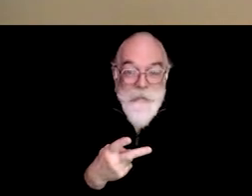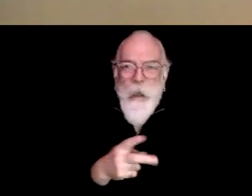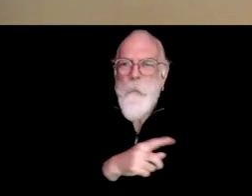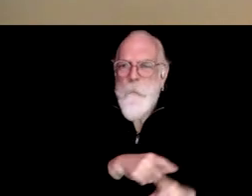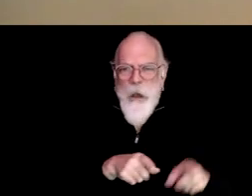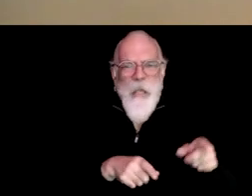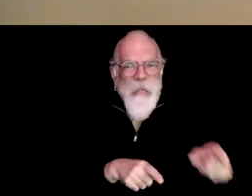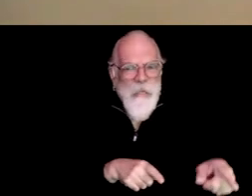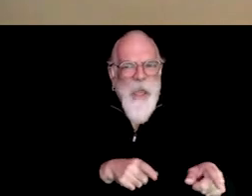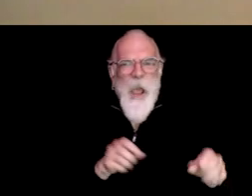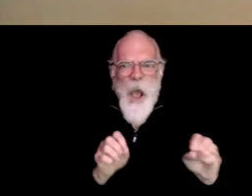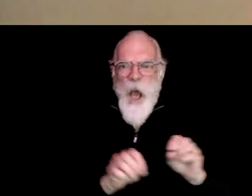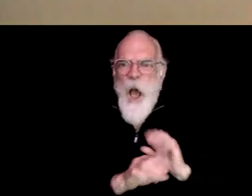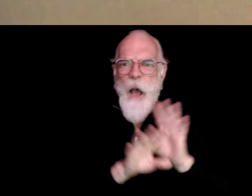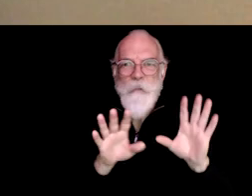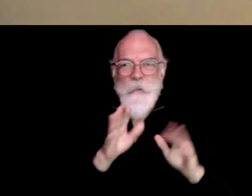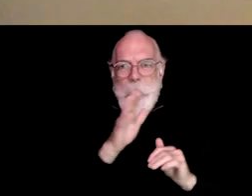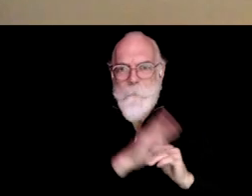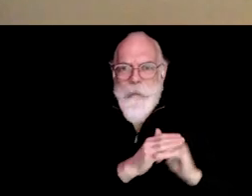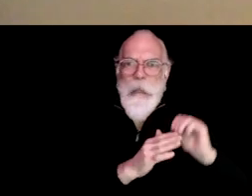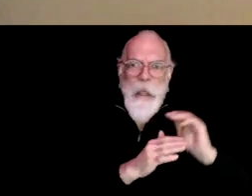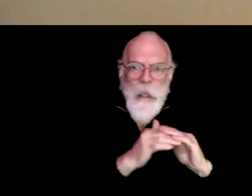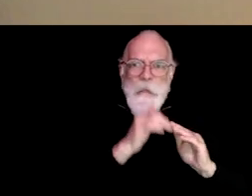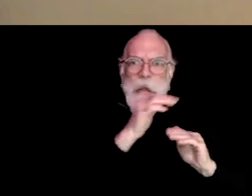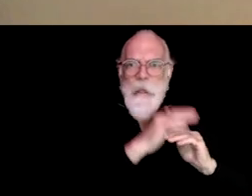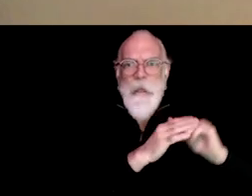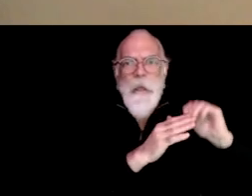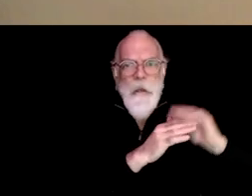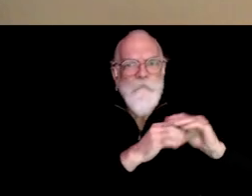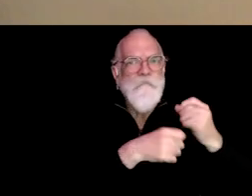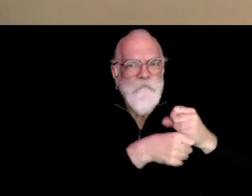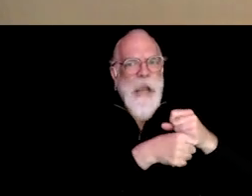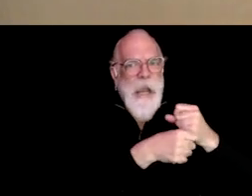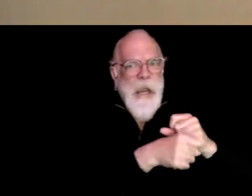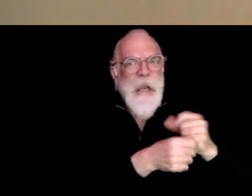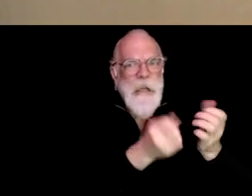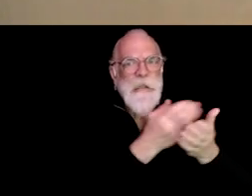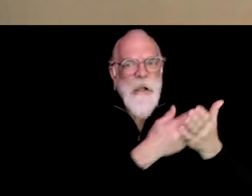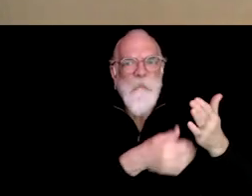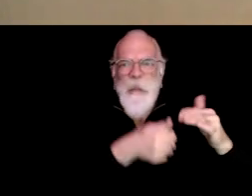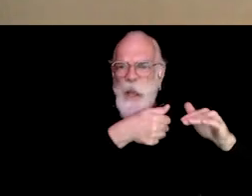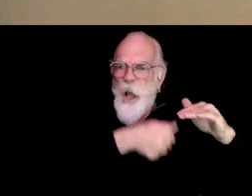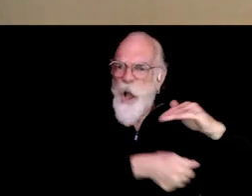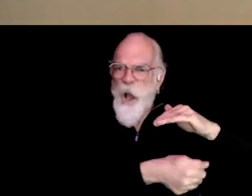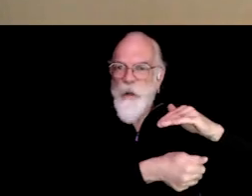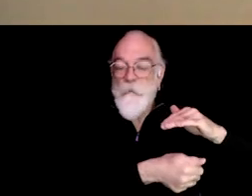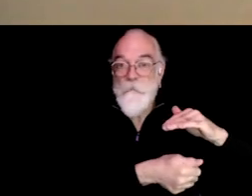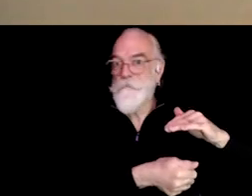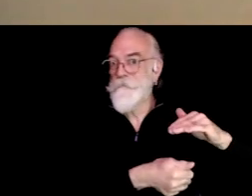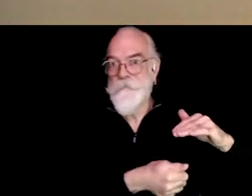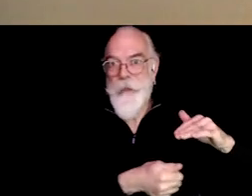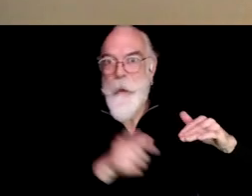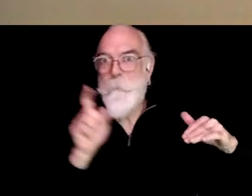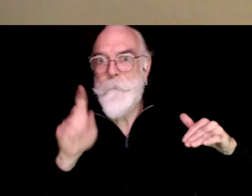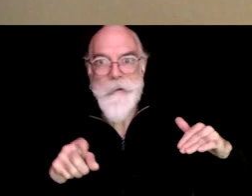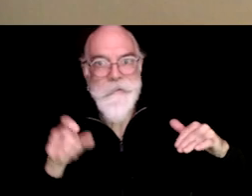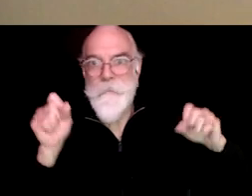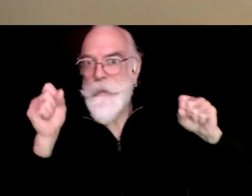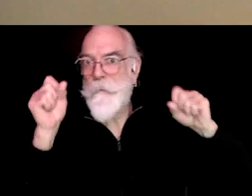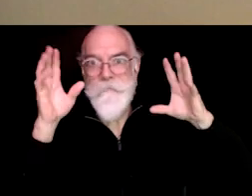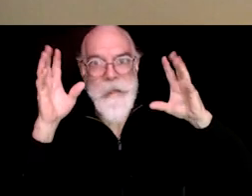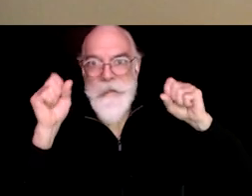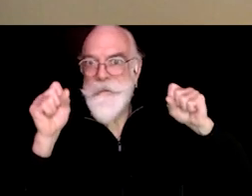But they obviously were building and creating something. And it must have been incredible